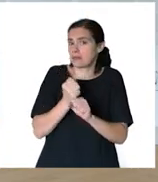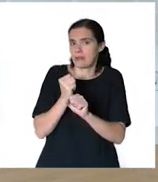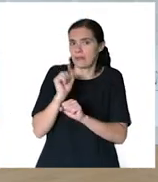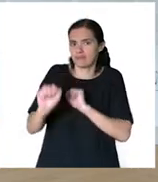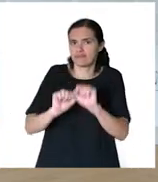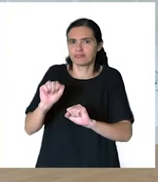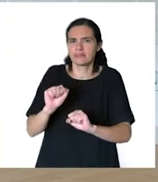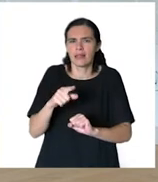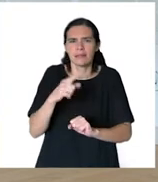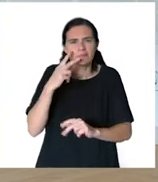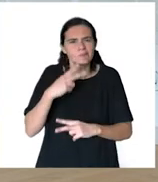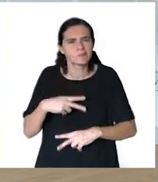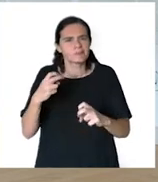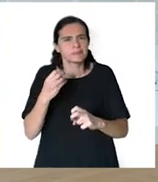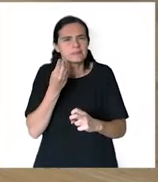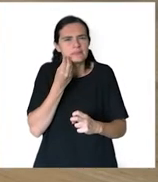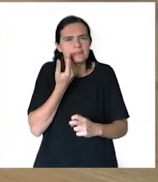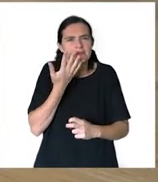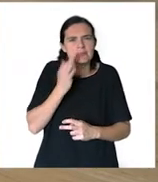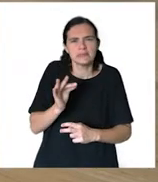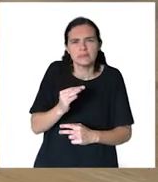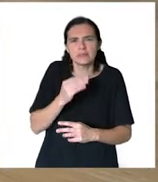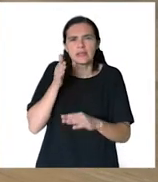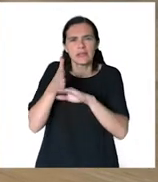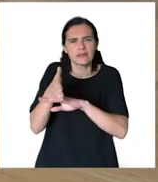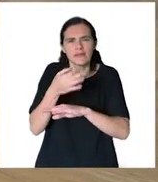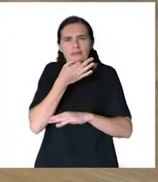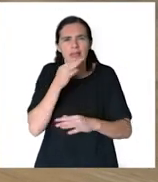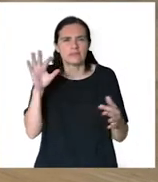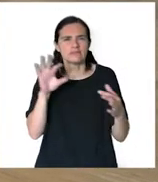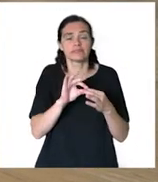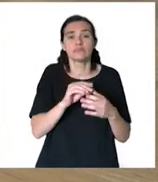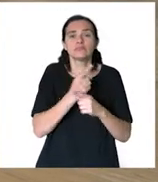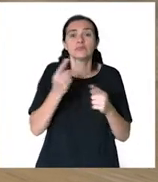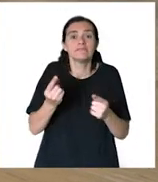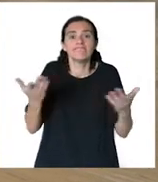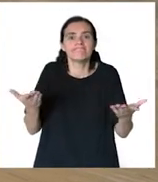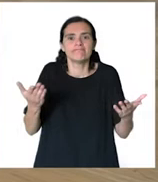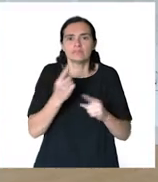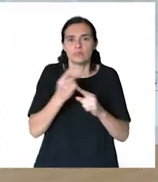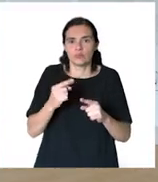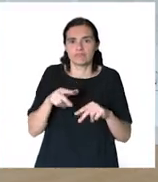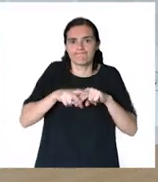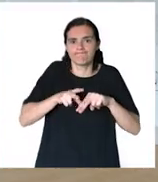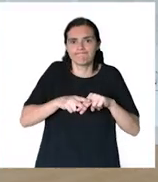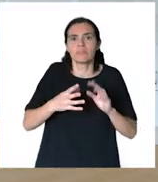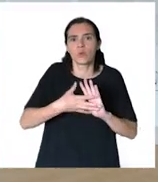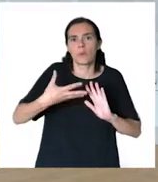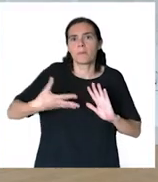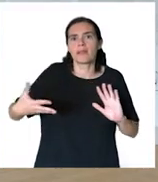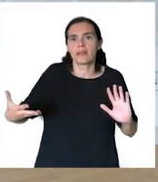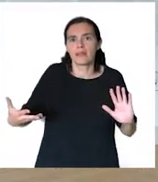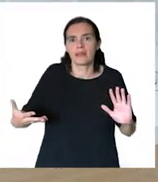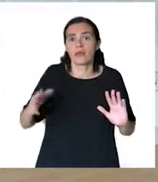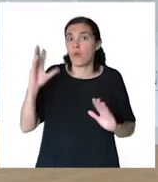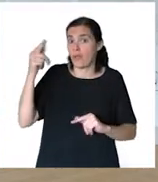very simple, direct way to talk about it. It's difficult, why? Because, well, incarceration is complicated. Where